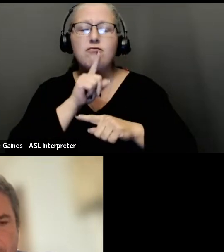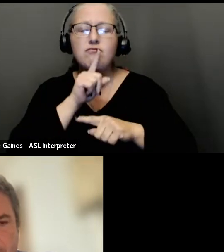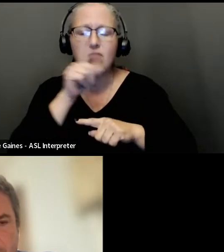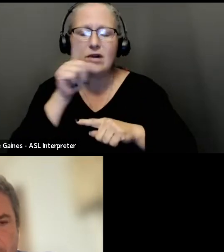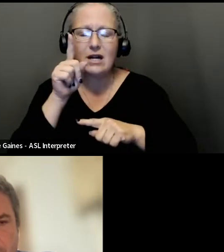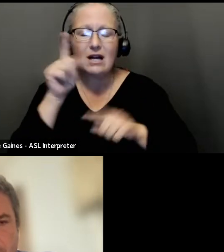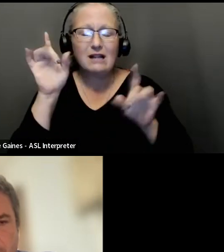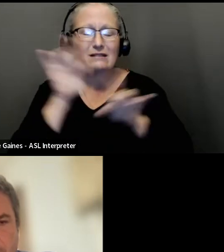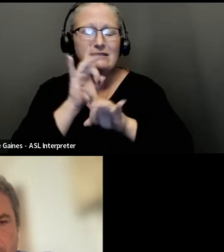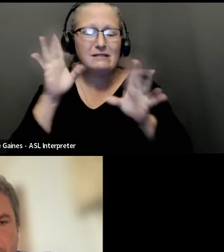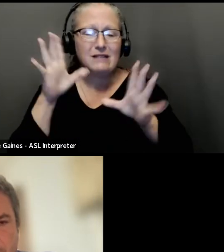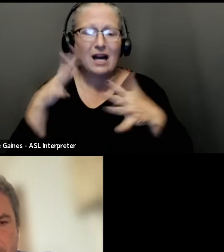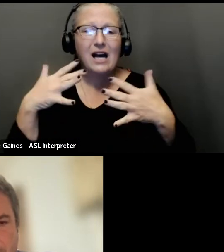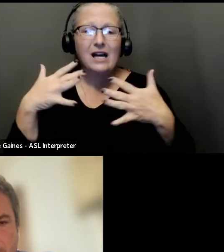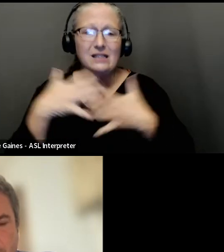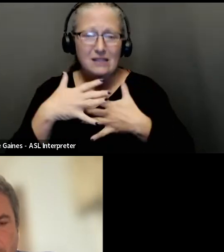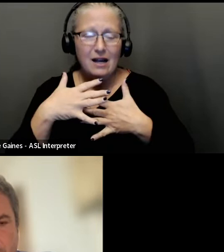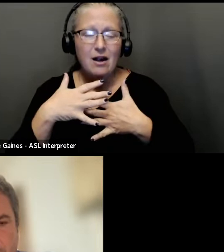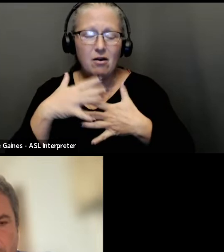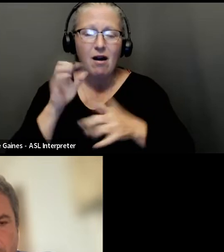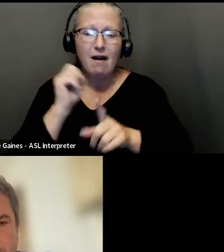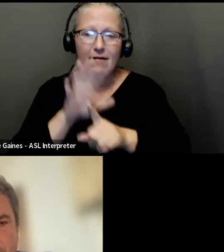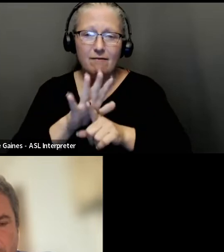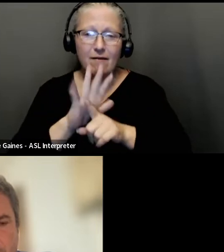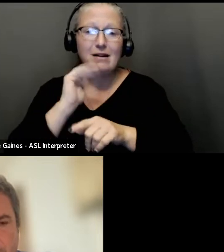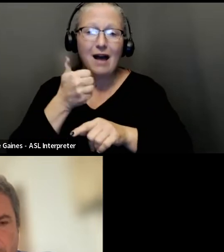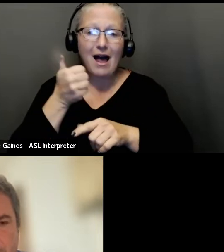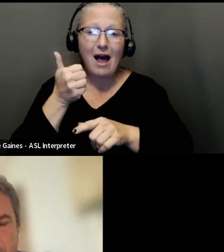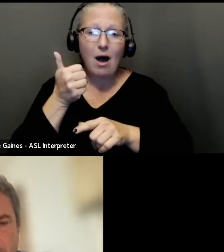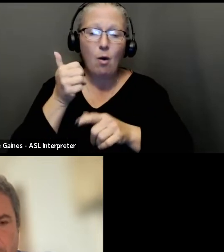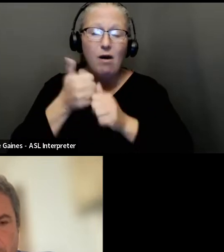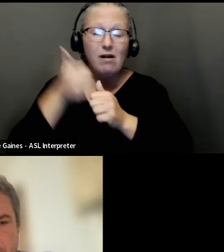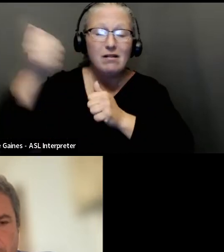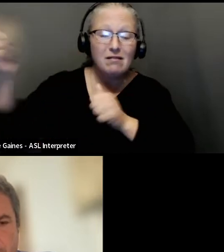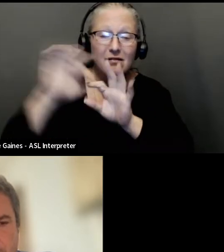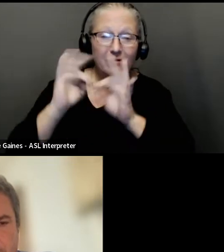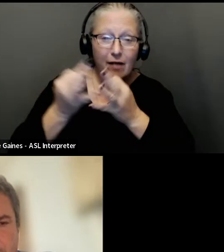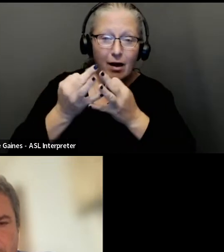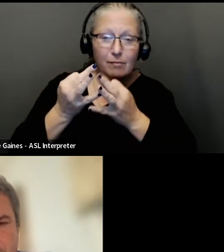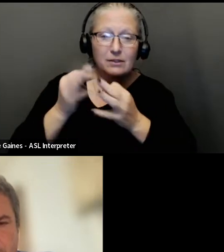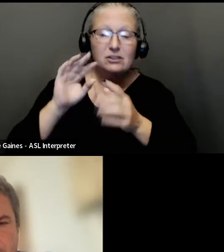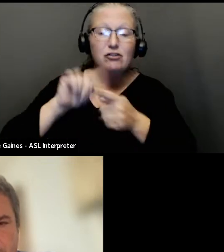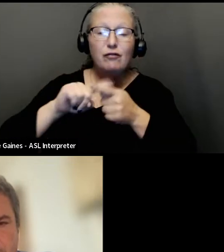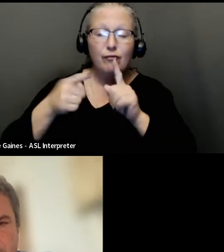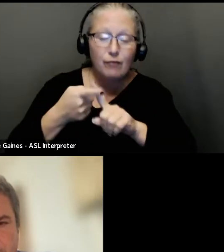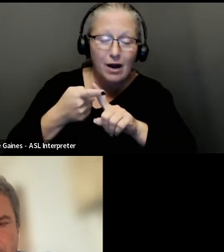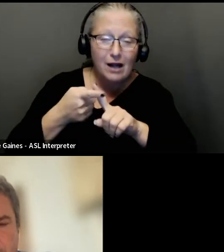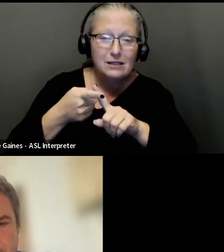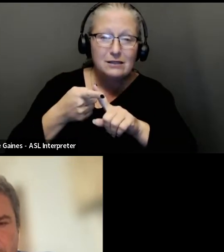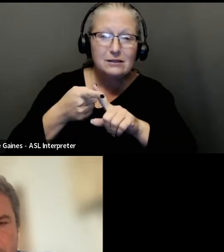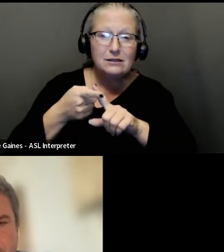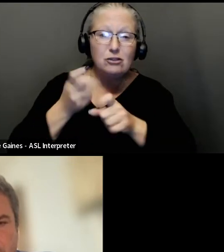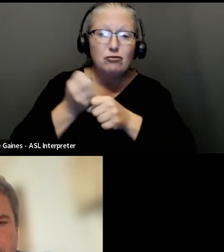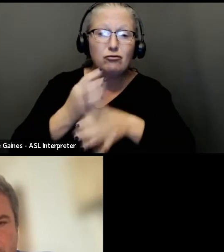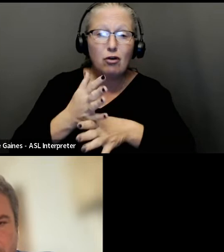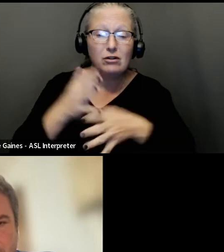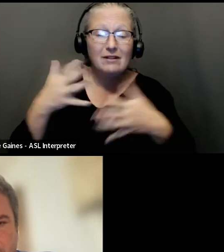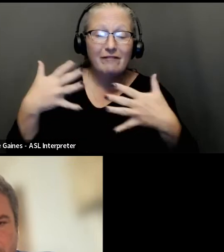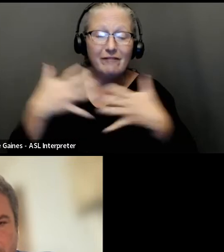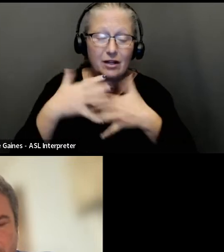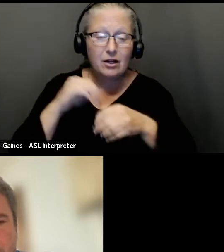terror that have affected our extended families, our friends, and instilled fear in our